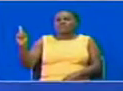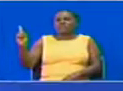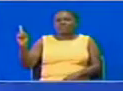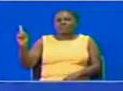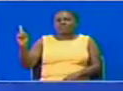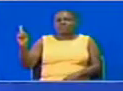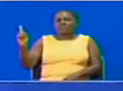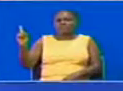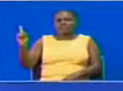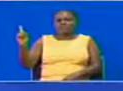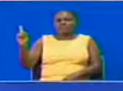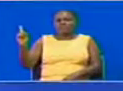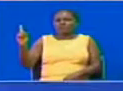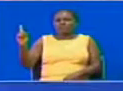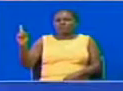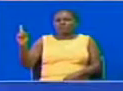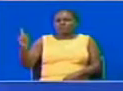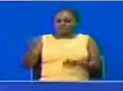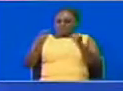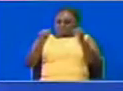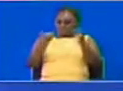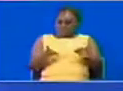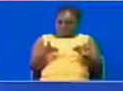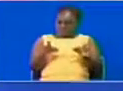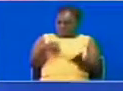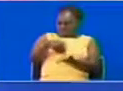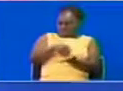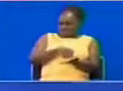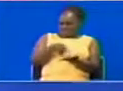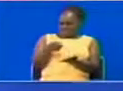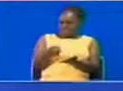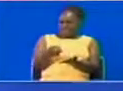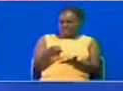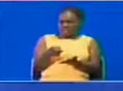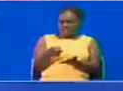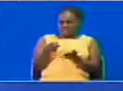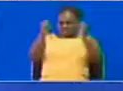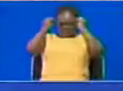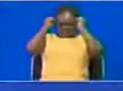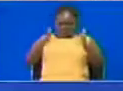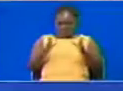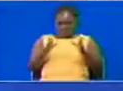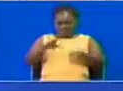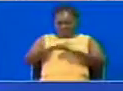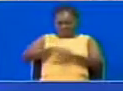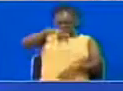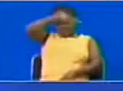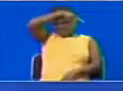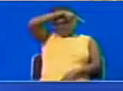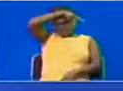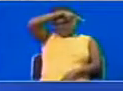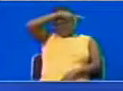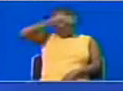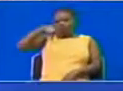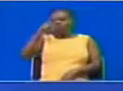to have integrity. Mm-hmm. So if there is swindling around and the student then gets the degree, who is to